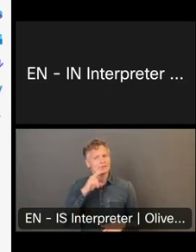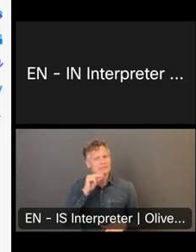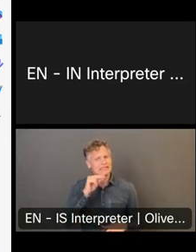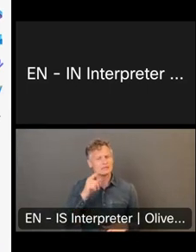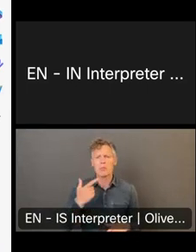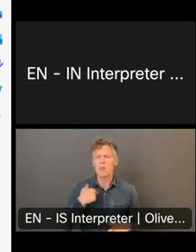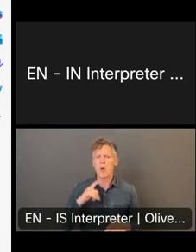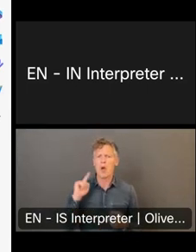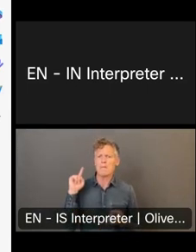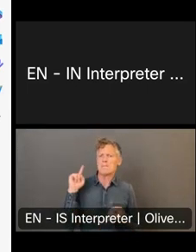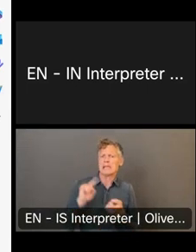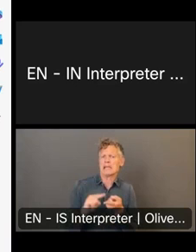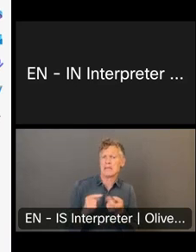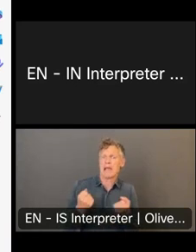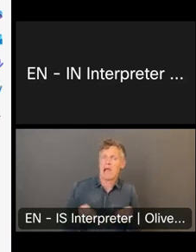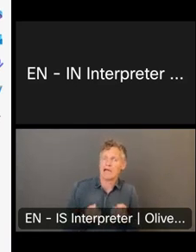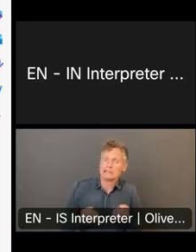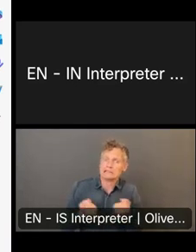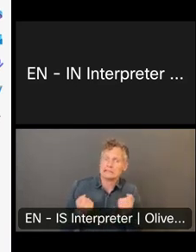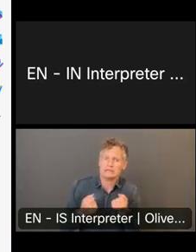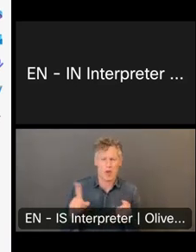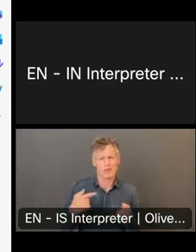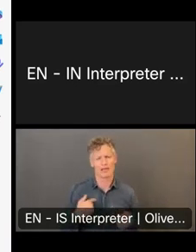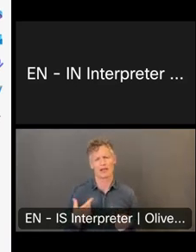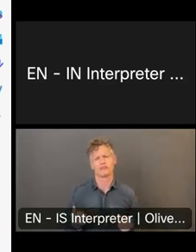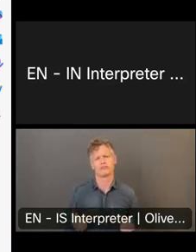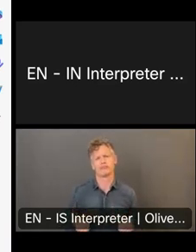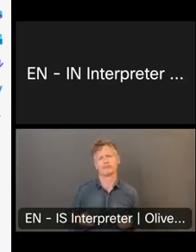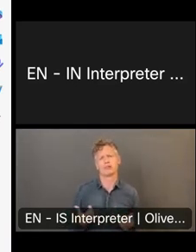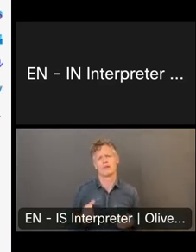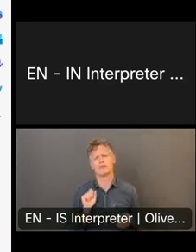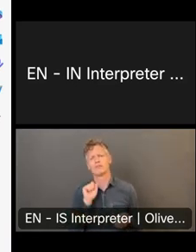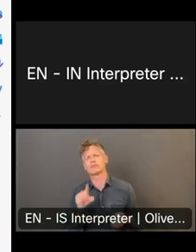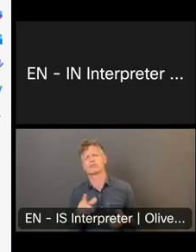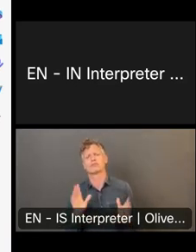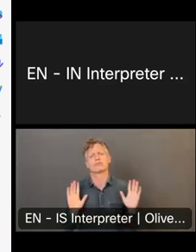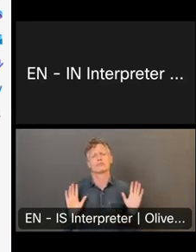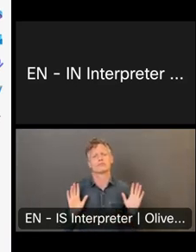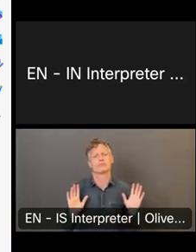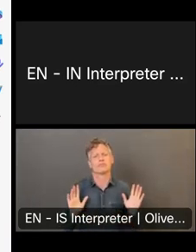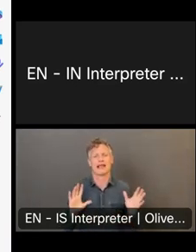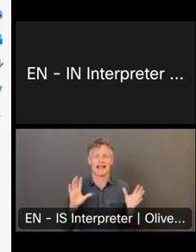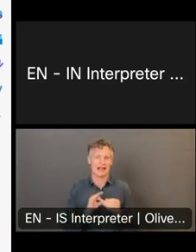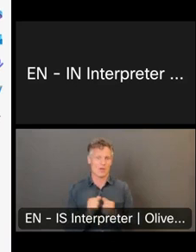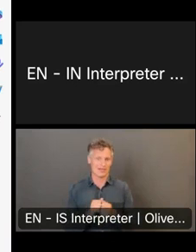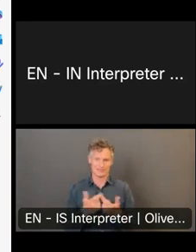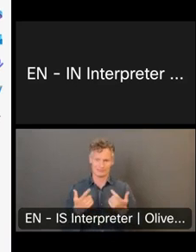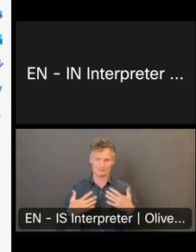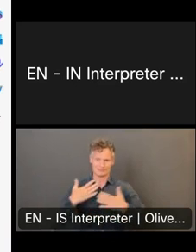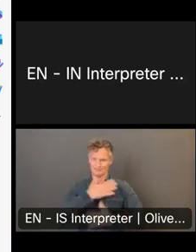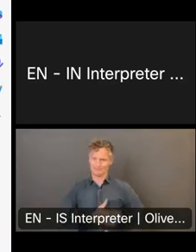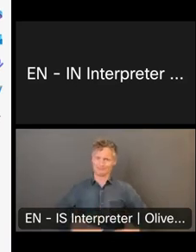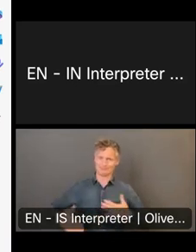So violations of lazy are based on its effort cost, a mental estimate of the biomechanical energy required for